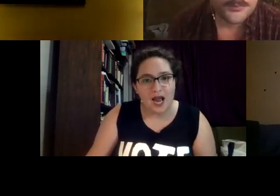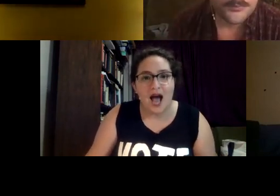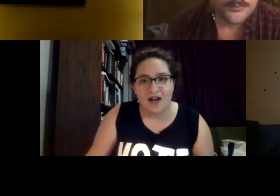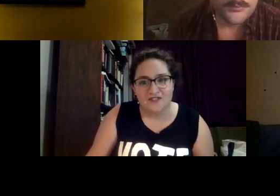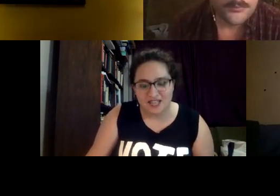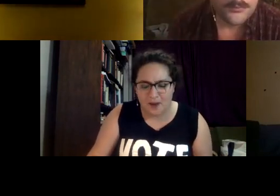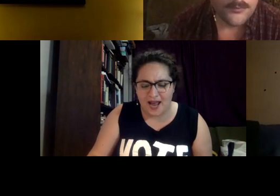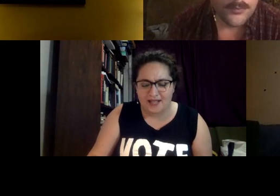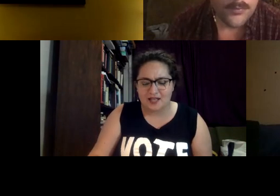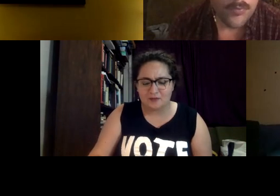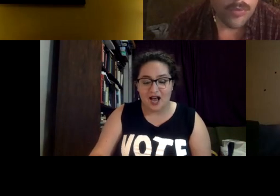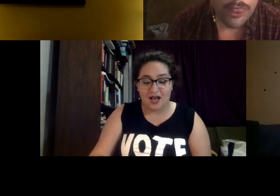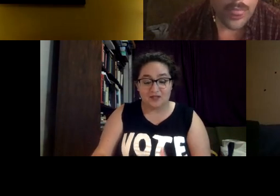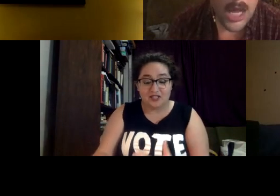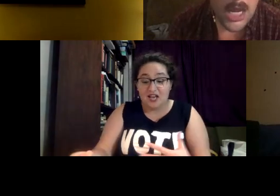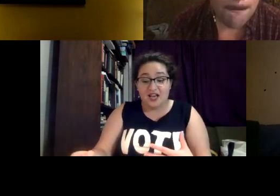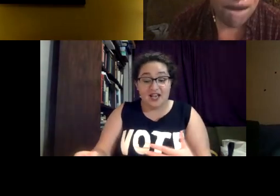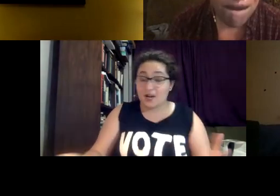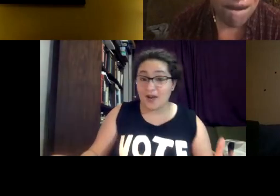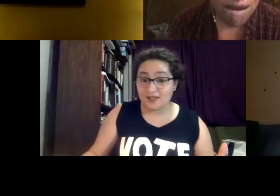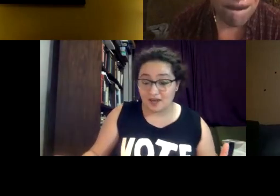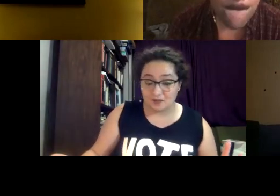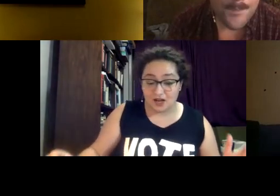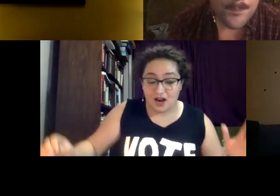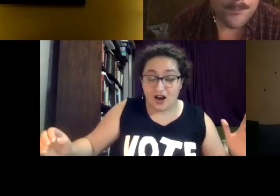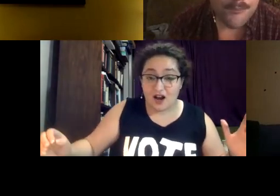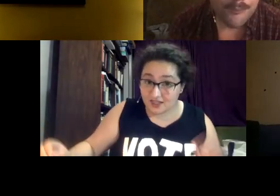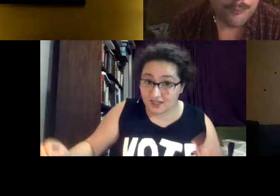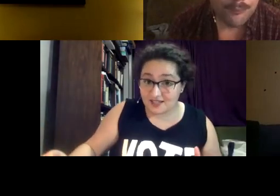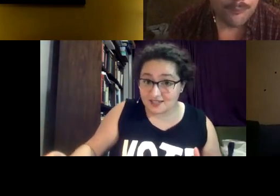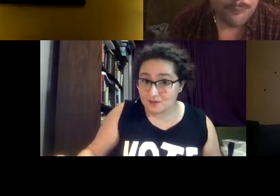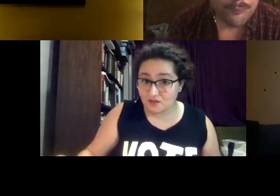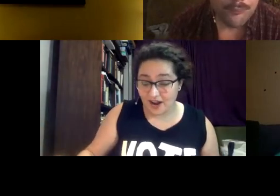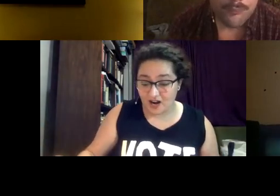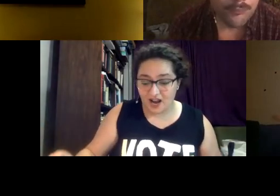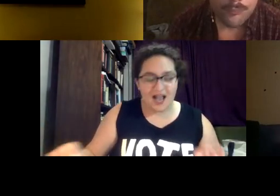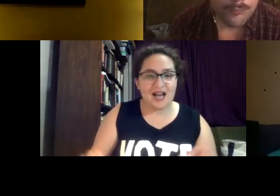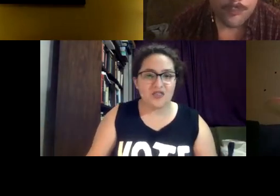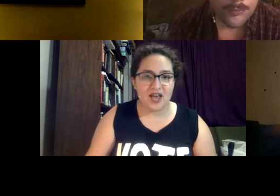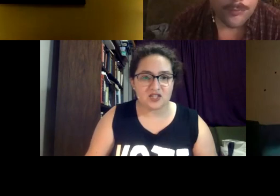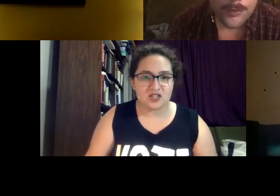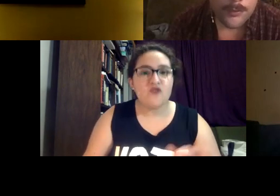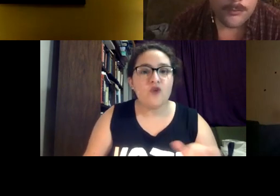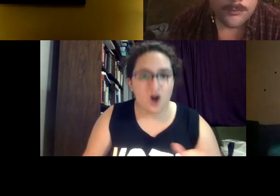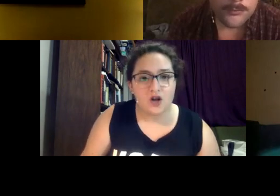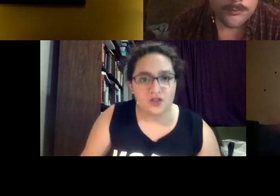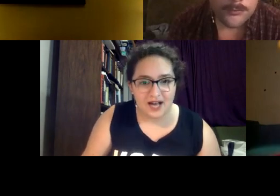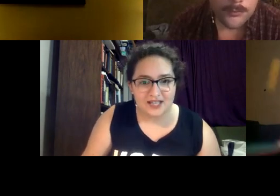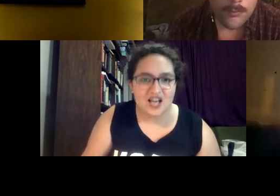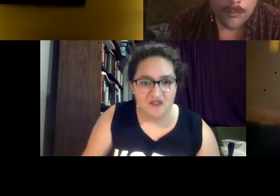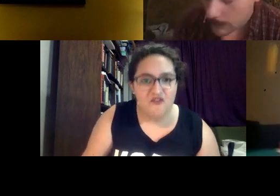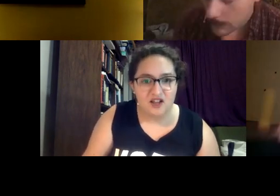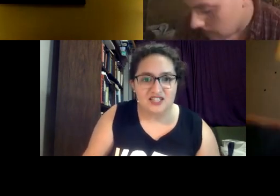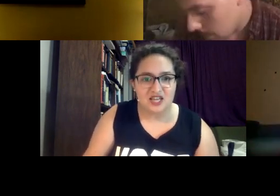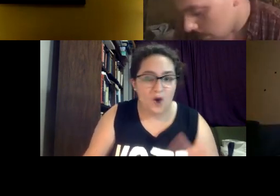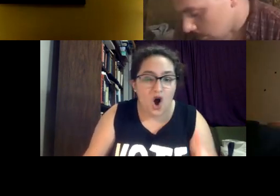We have to get paid sometimes. And I paid them. A thanks seems fair, and a thanks for all the nights